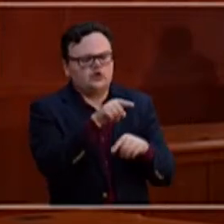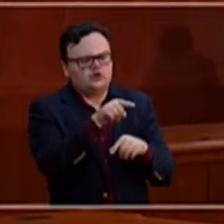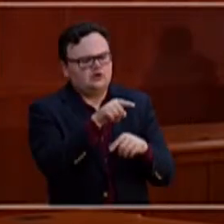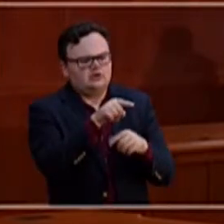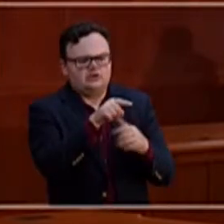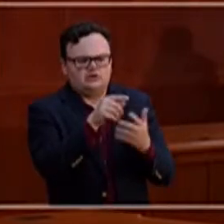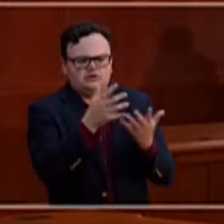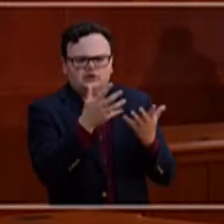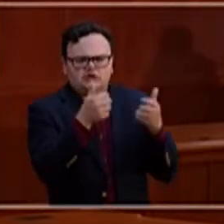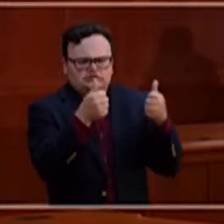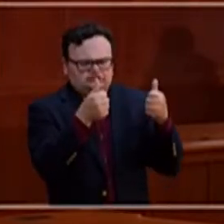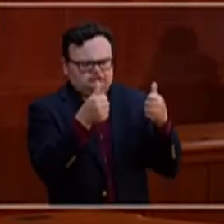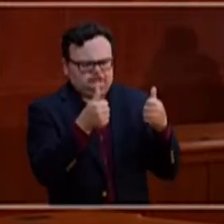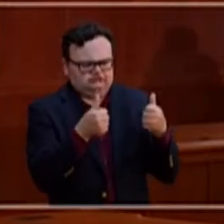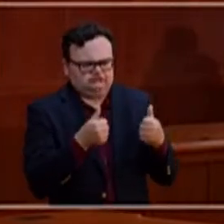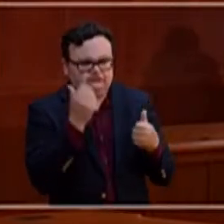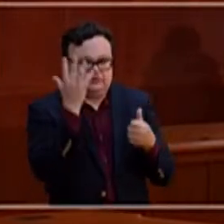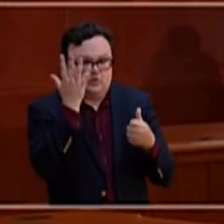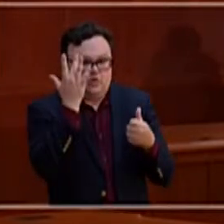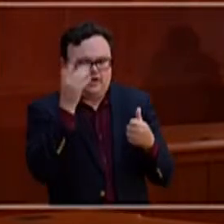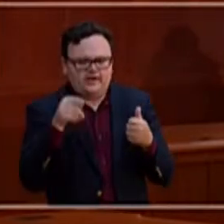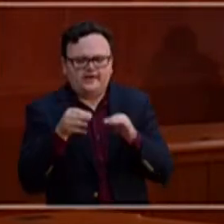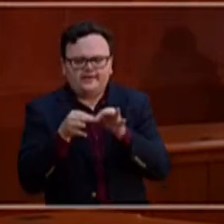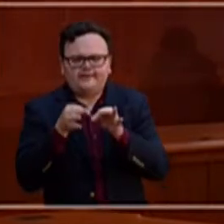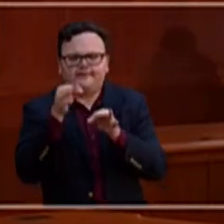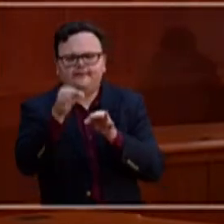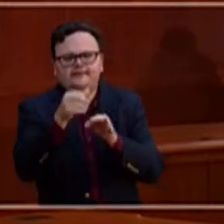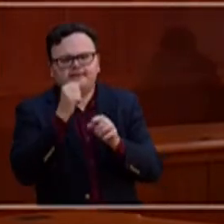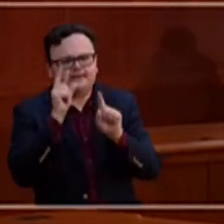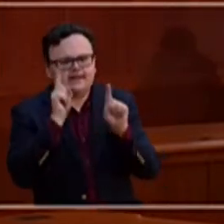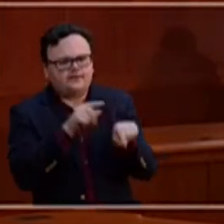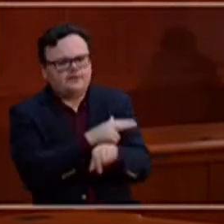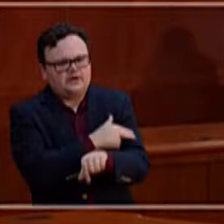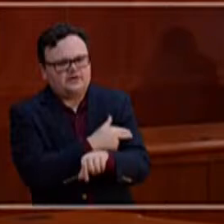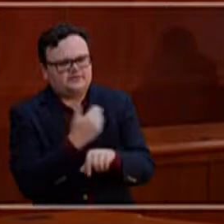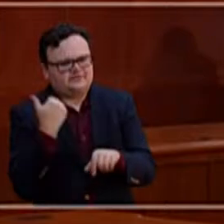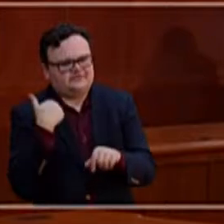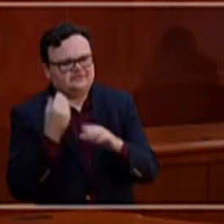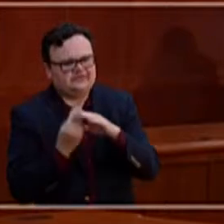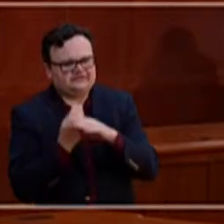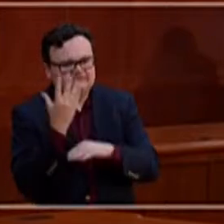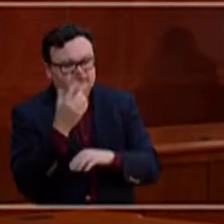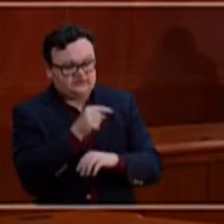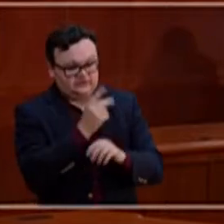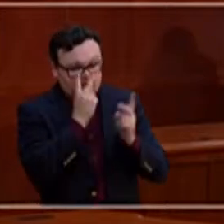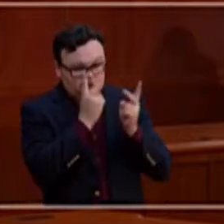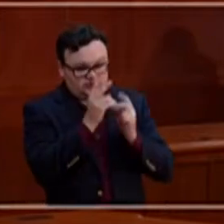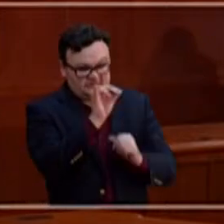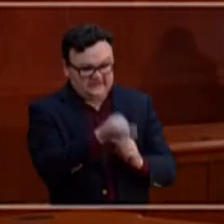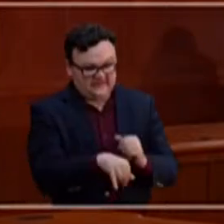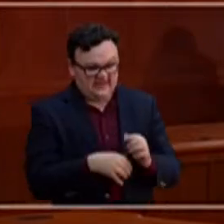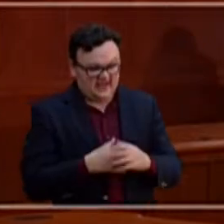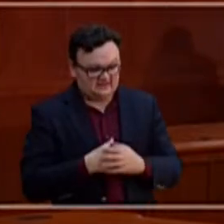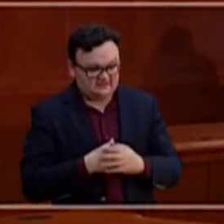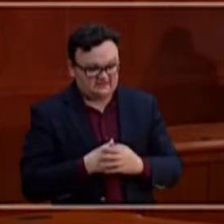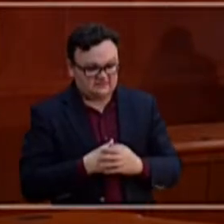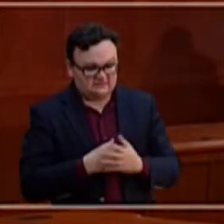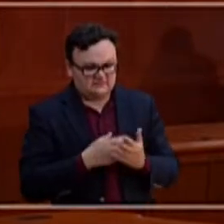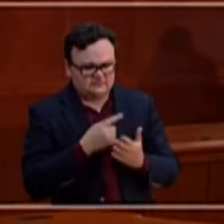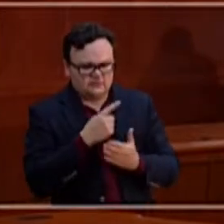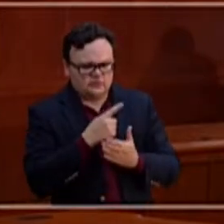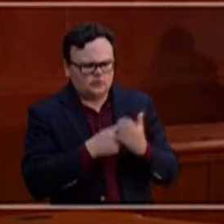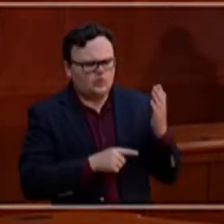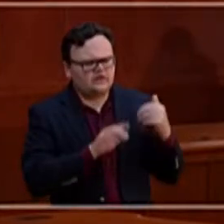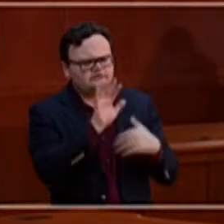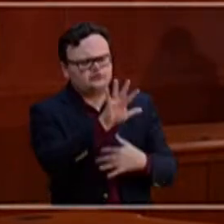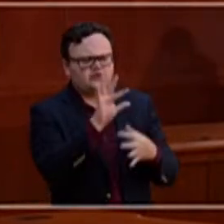are materially worse than perhaps they would have been if they've gotten care. Are you guys seeing that at Advent? And if so, what's kind of your message for